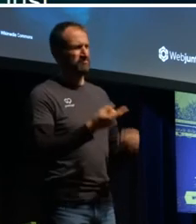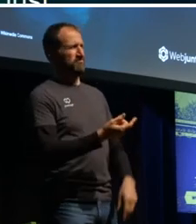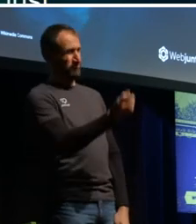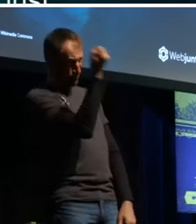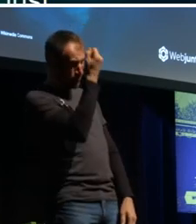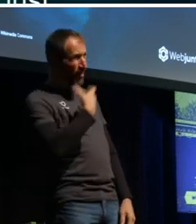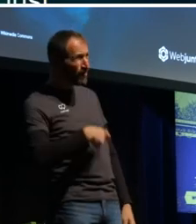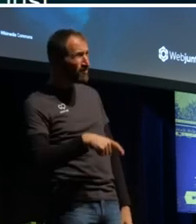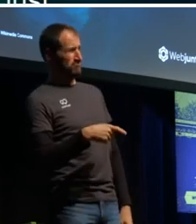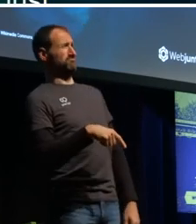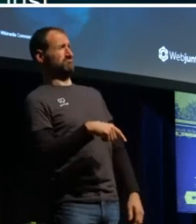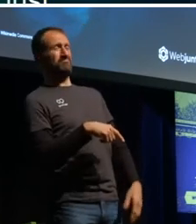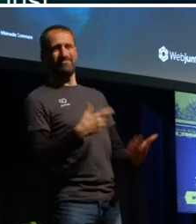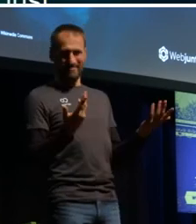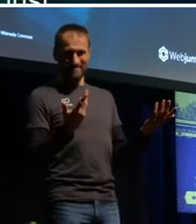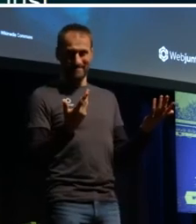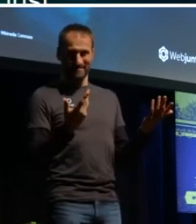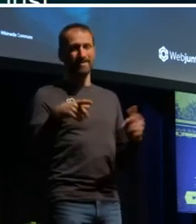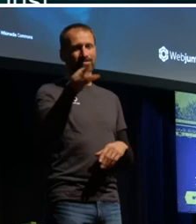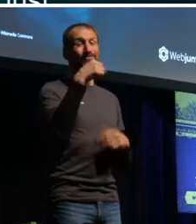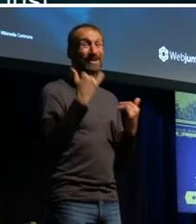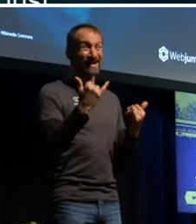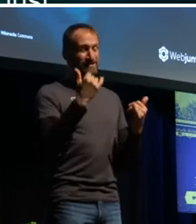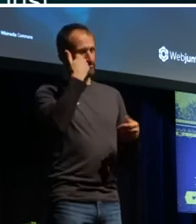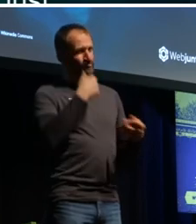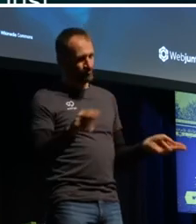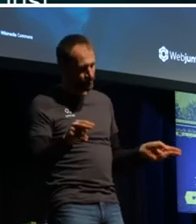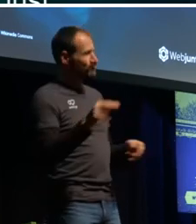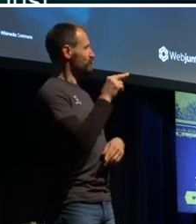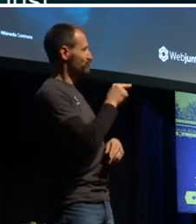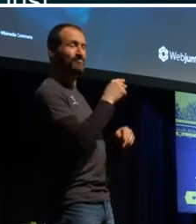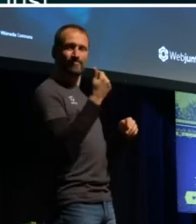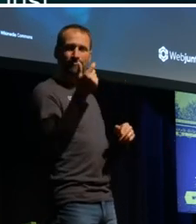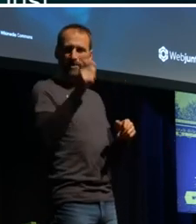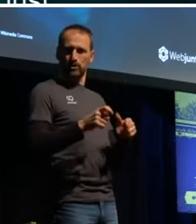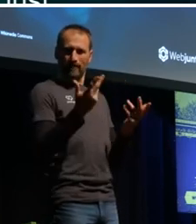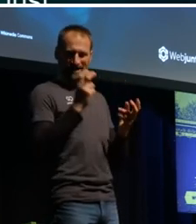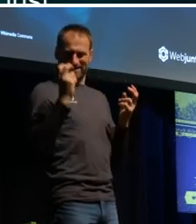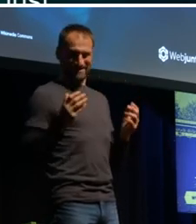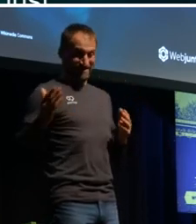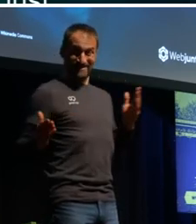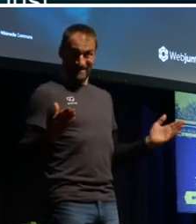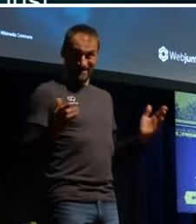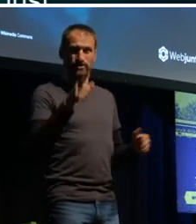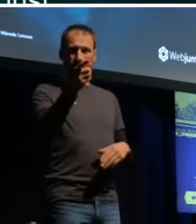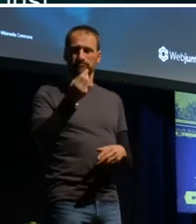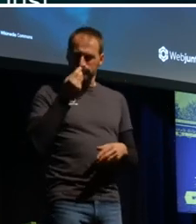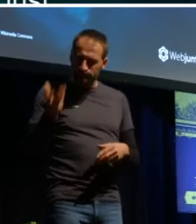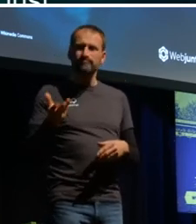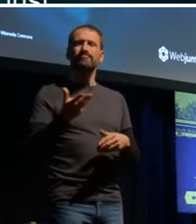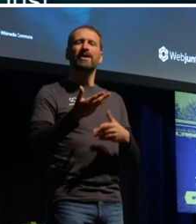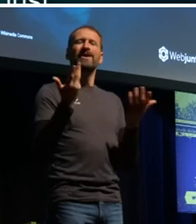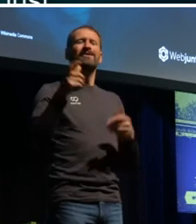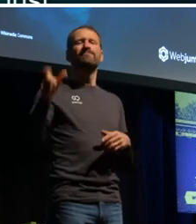So now, turn to the person next to you and share 2 things that someone would not know just by looking at you. I'm going to give you